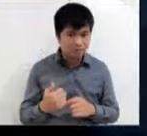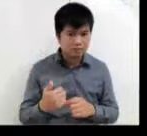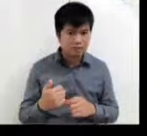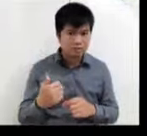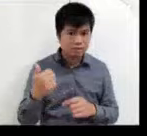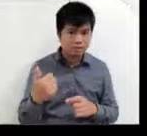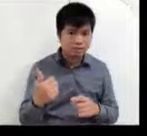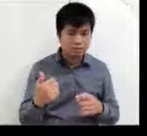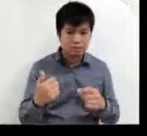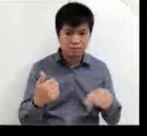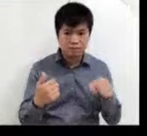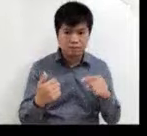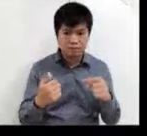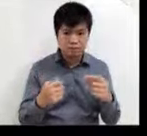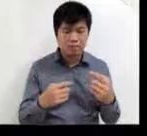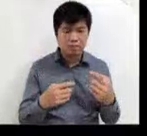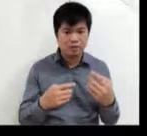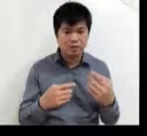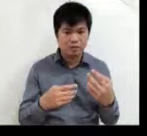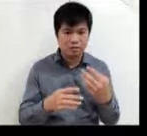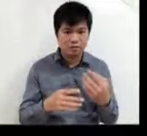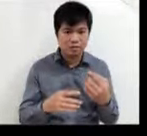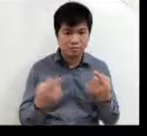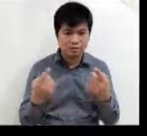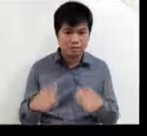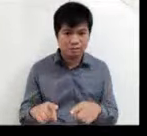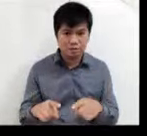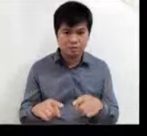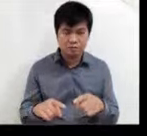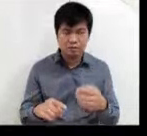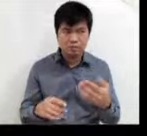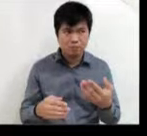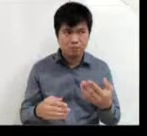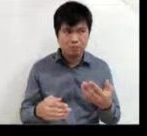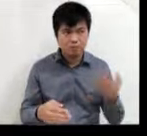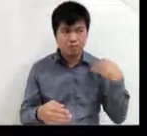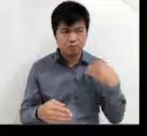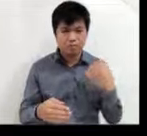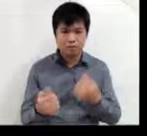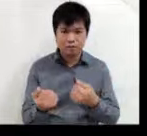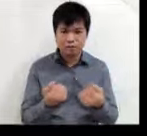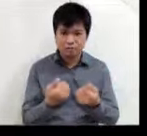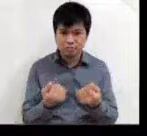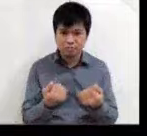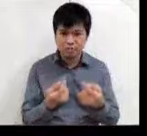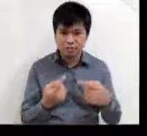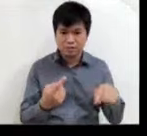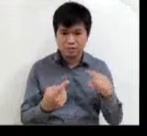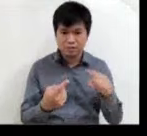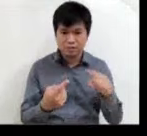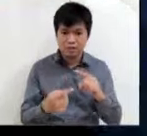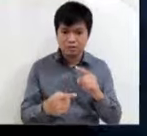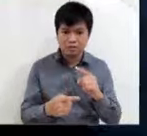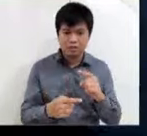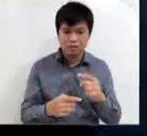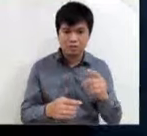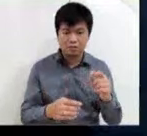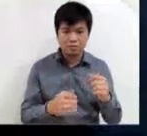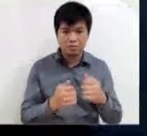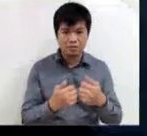especially in view of the fact that the previous administration was very, very resistant to U.S.? Well, you